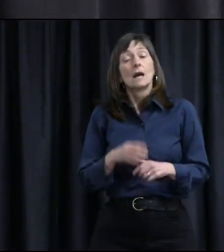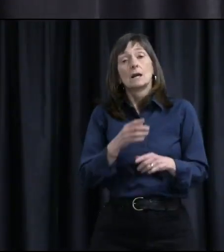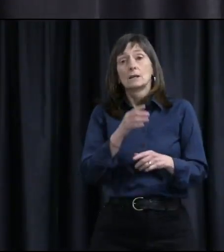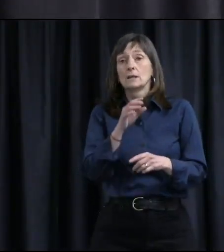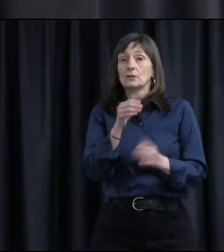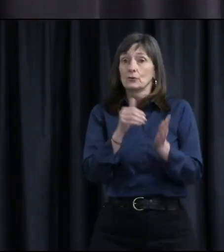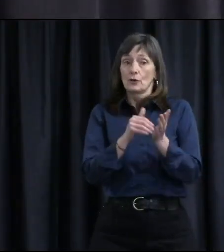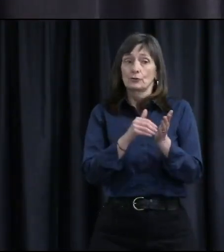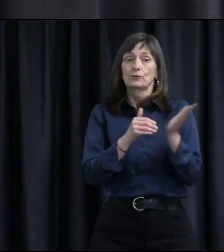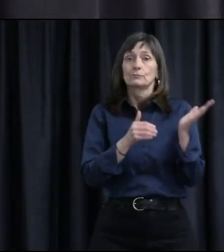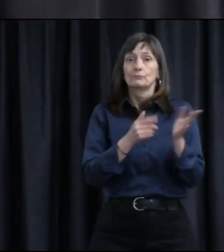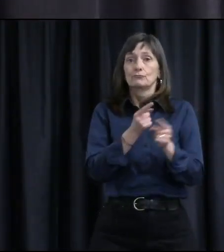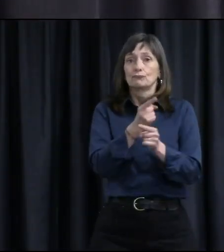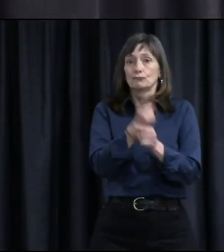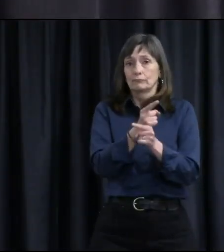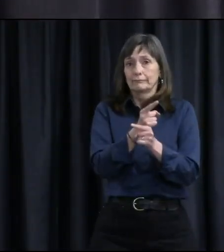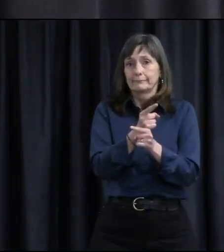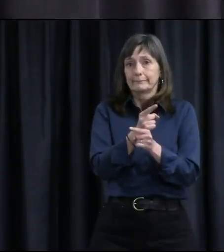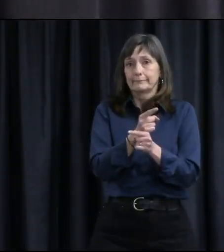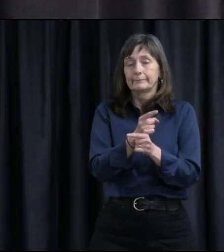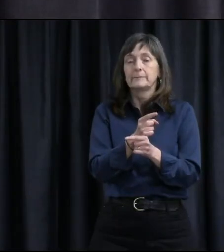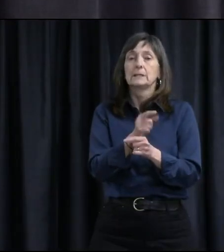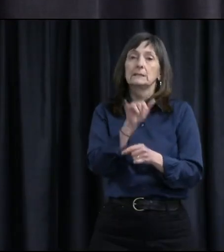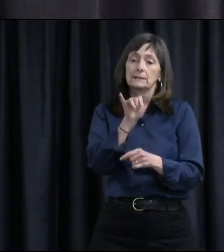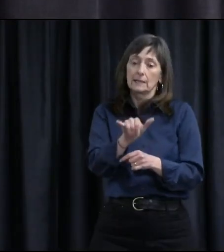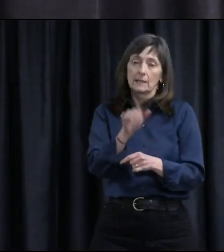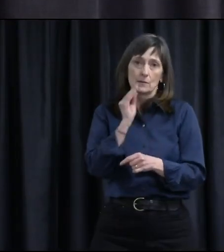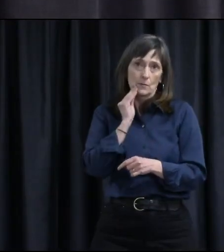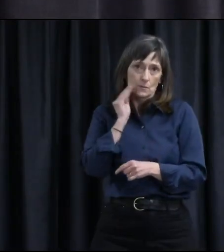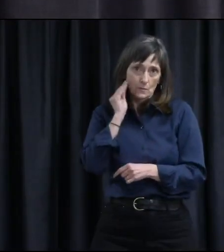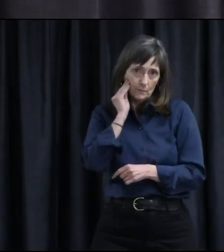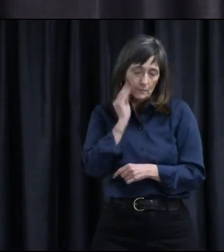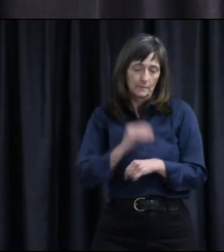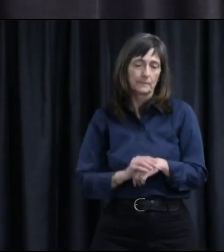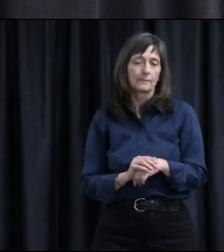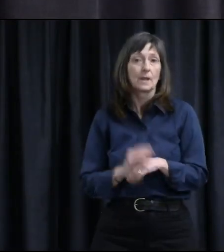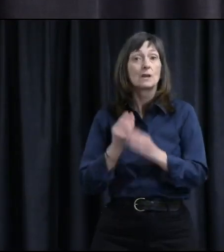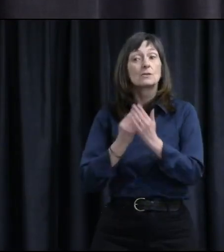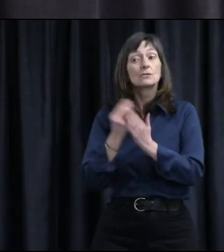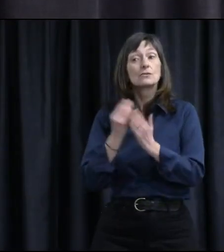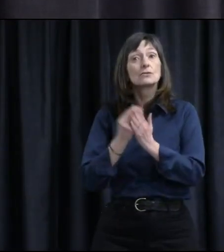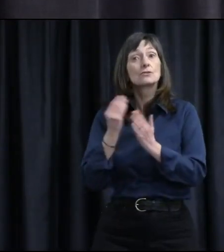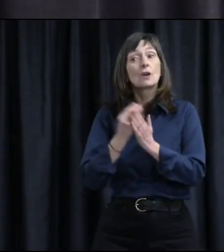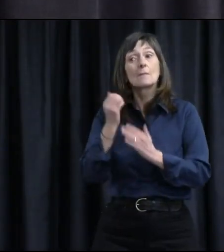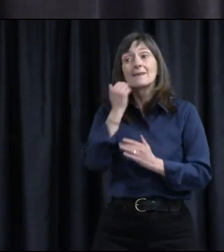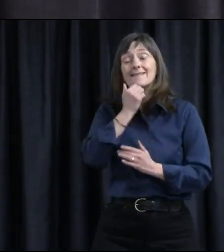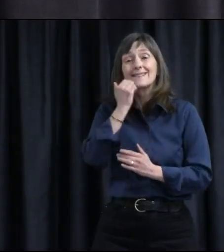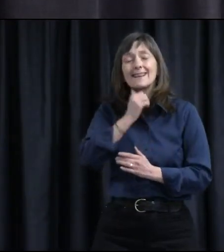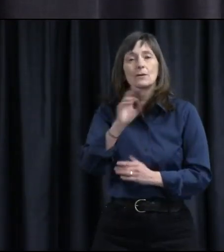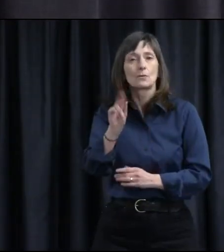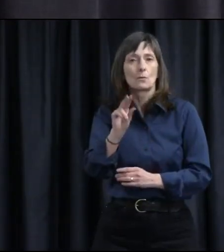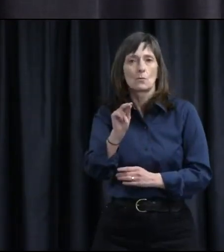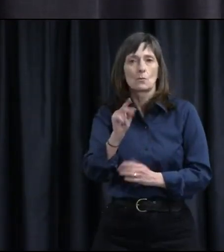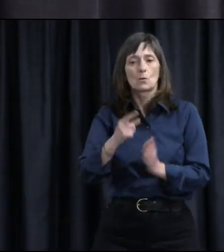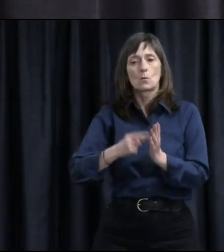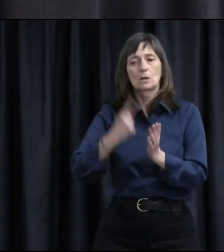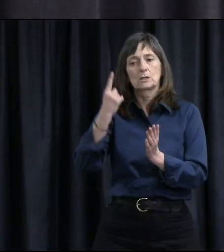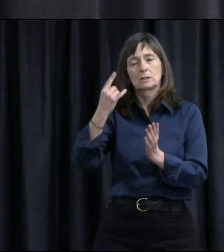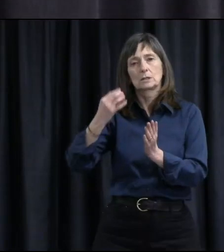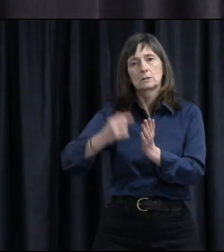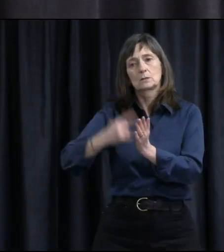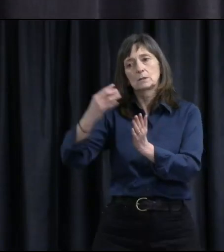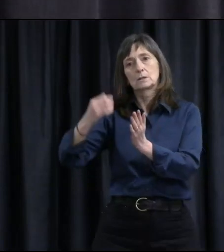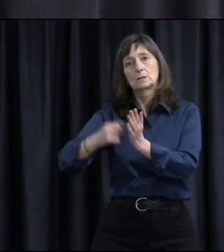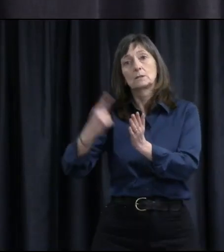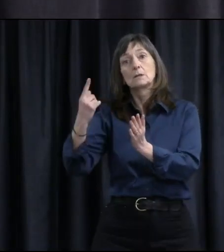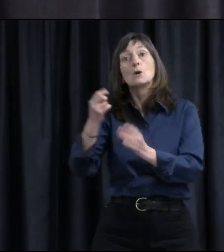that we stay inside. It's important that we shop when necessary, as been mentioned, once a week, but you also have the option to order